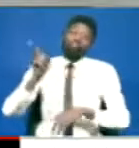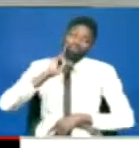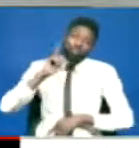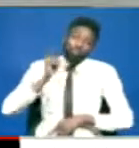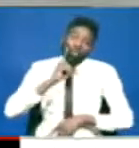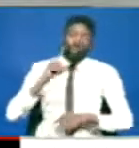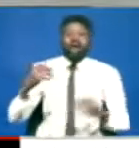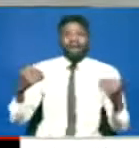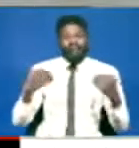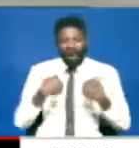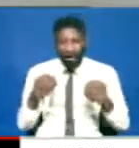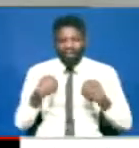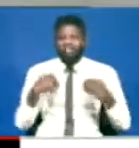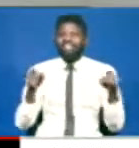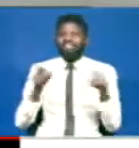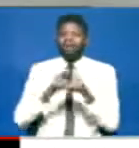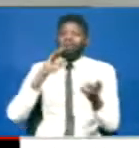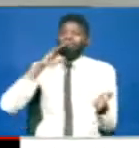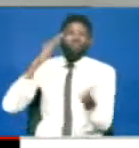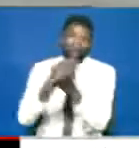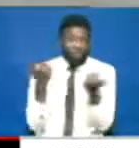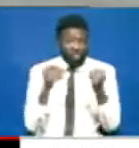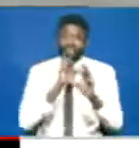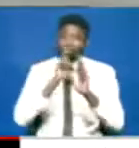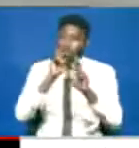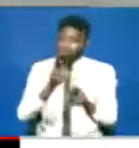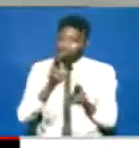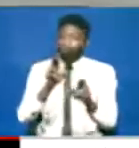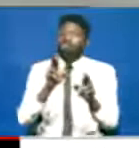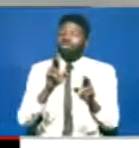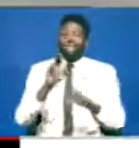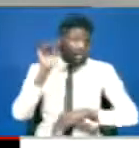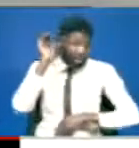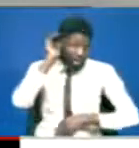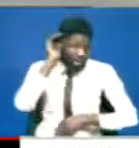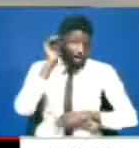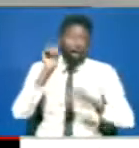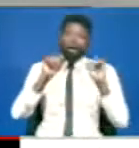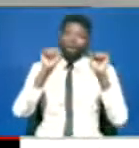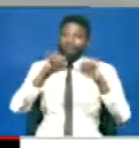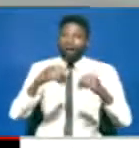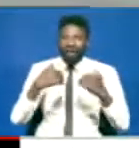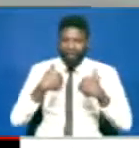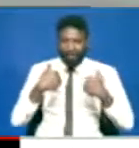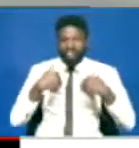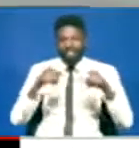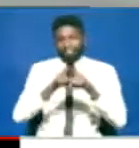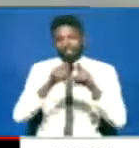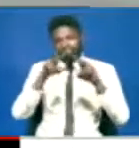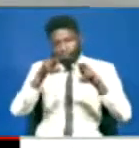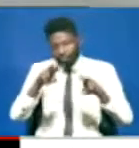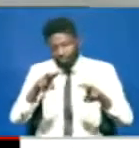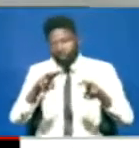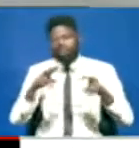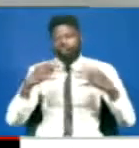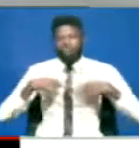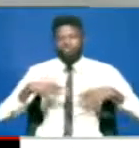an unconfirmed reports that there will be checkpoints for weightlifters, where Kenya is